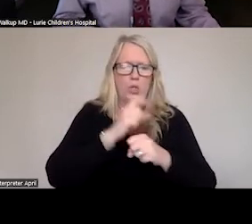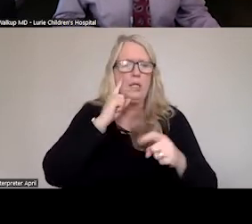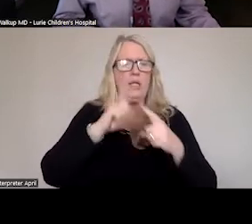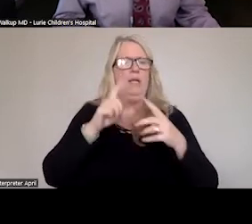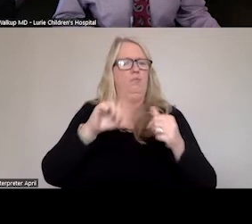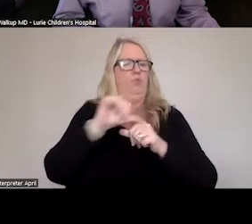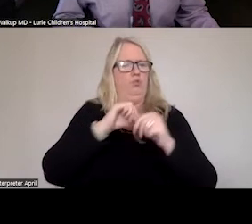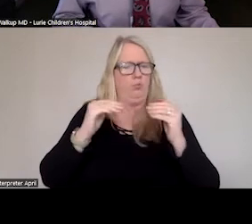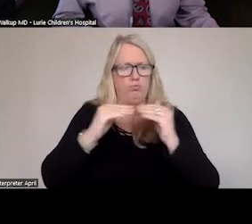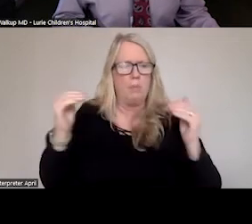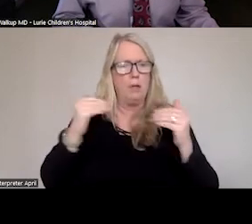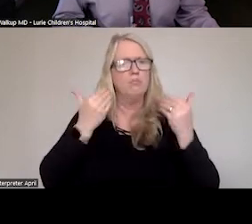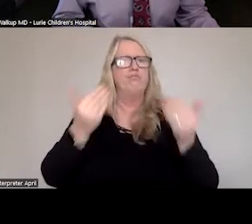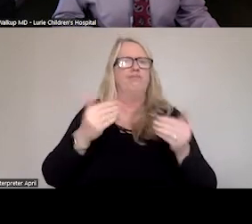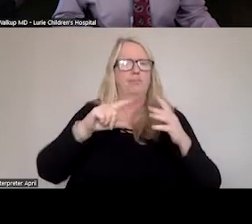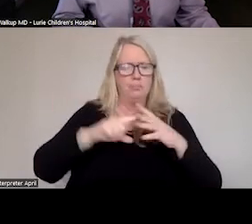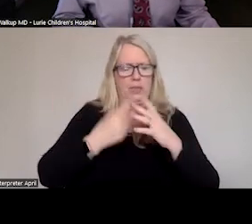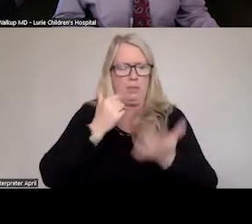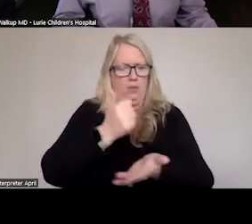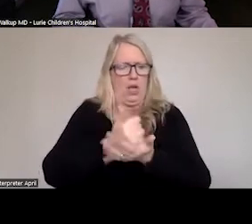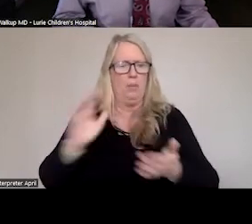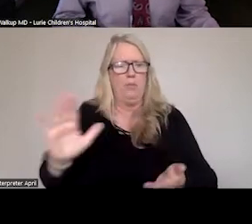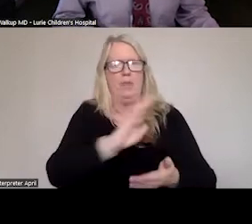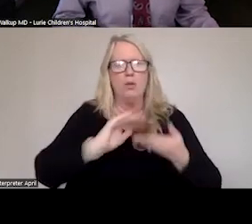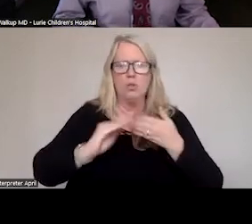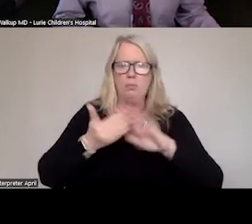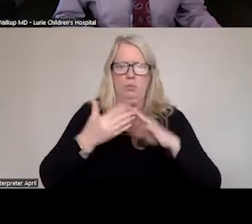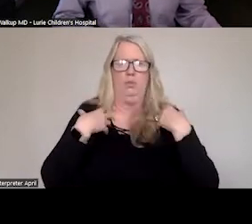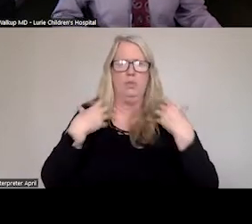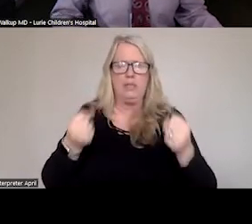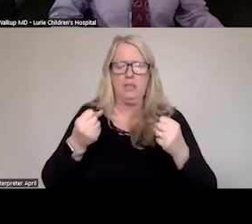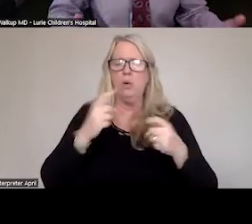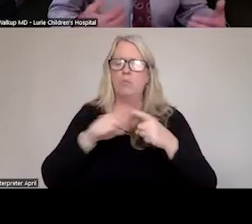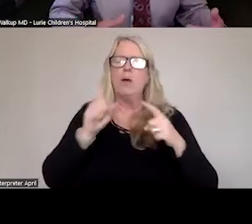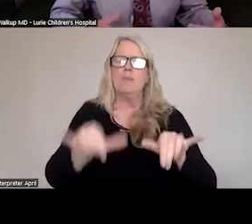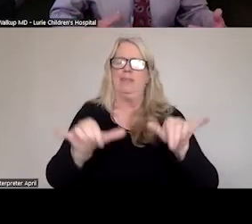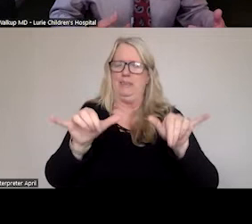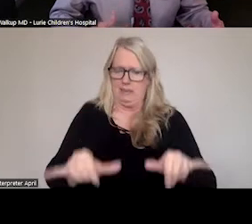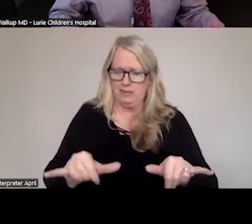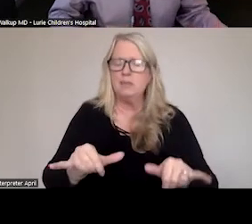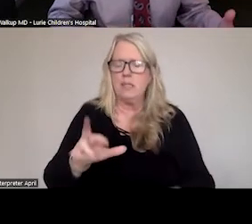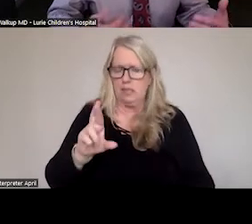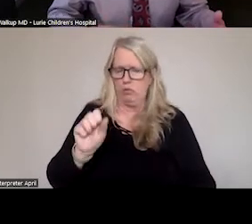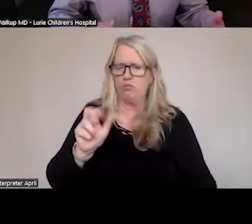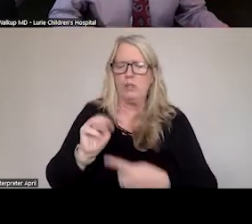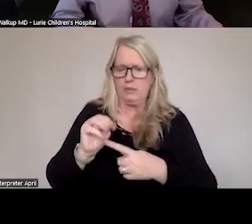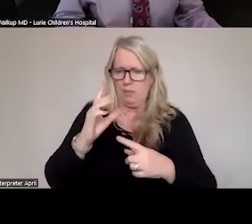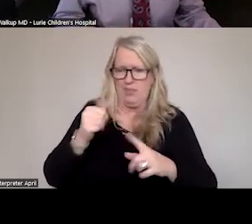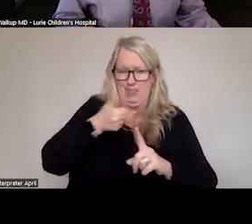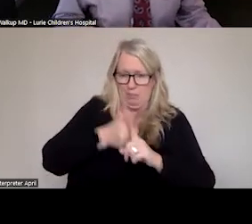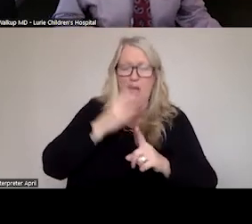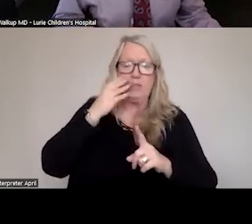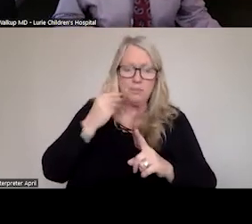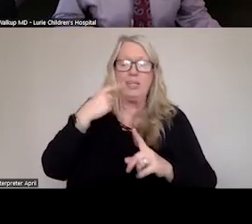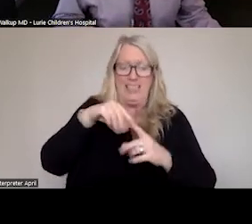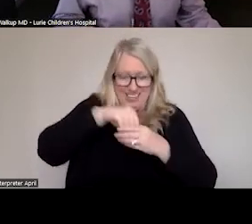advocates really begins to help their community heal from the systemic racism that they experience personally within their family and within